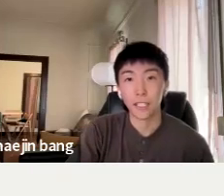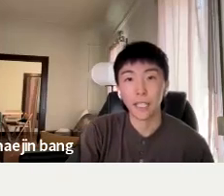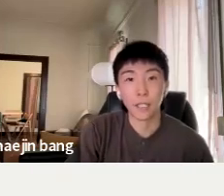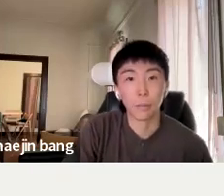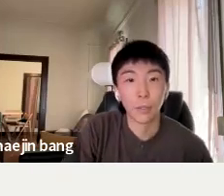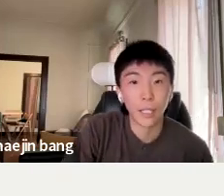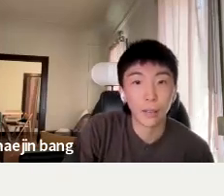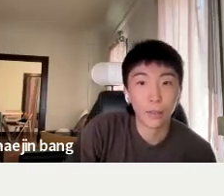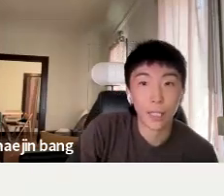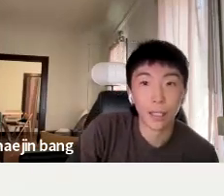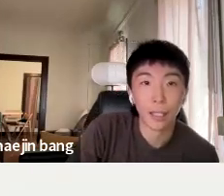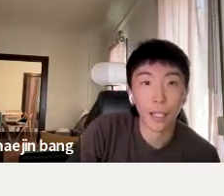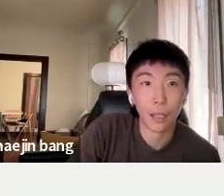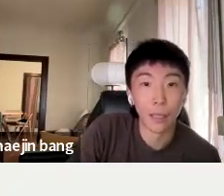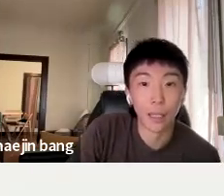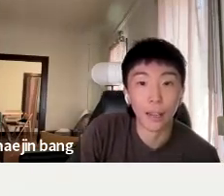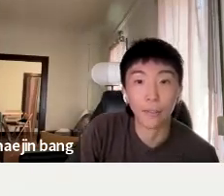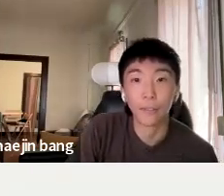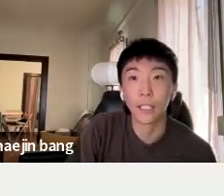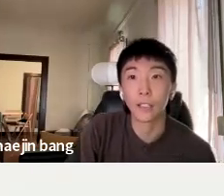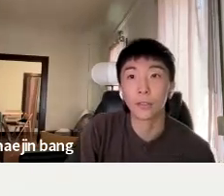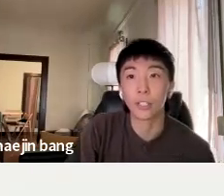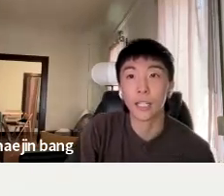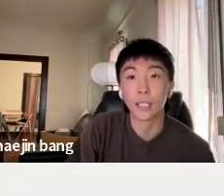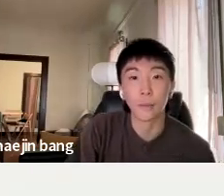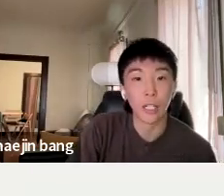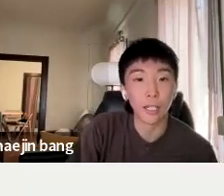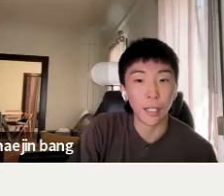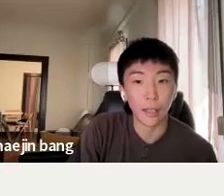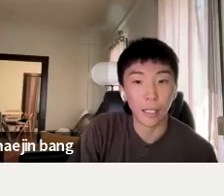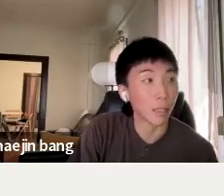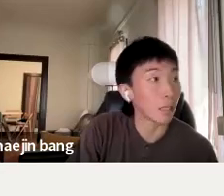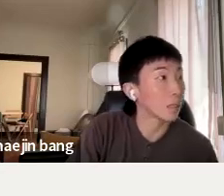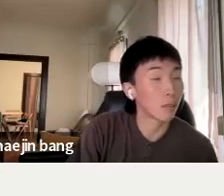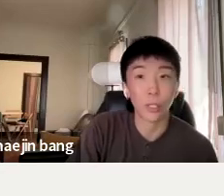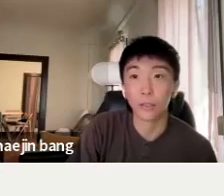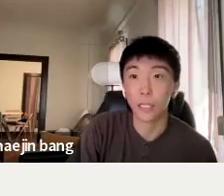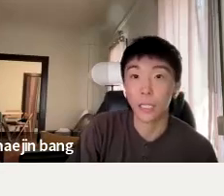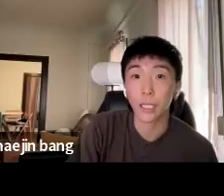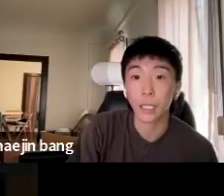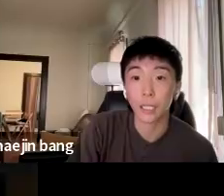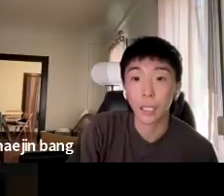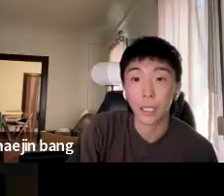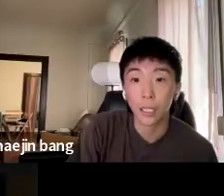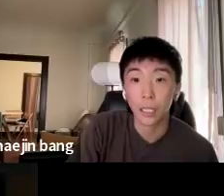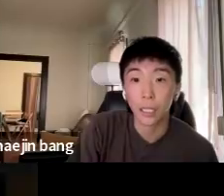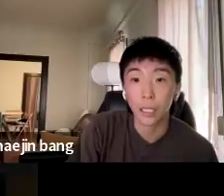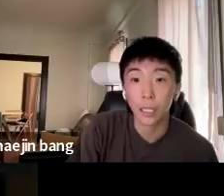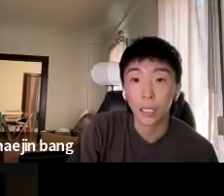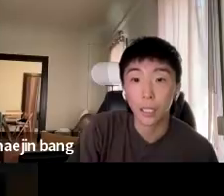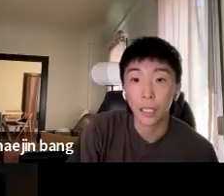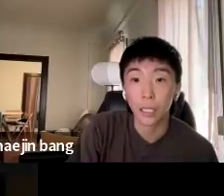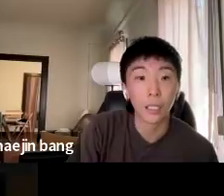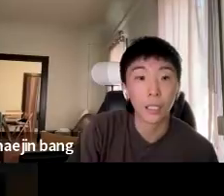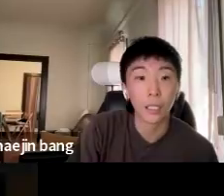And if I could get support with playing that video, should I stop share and then switch over?